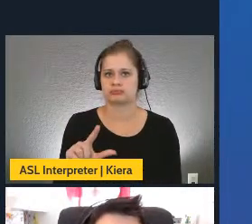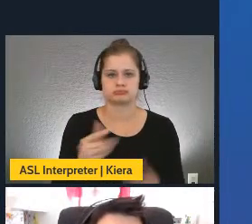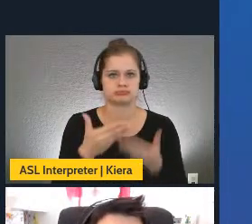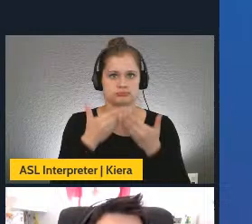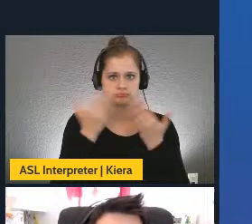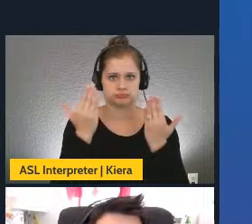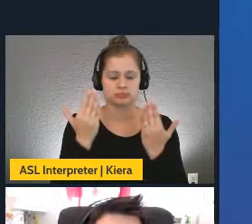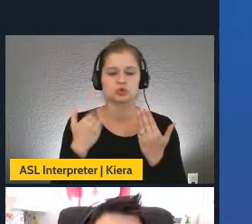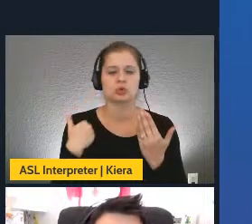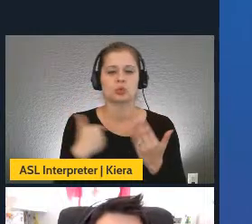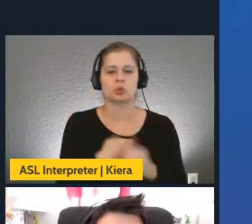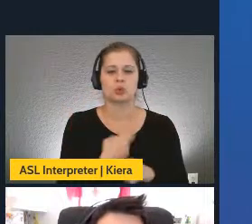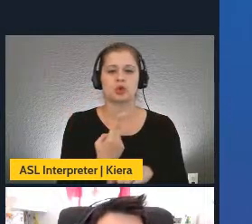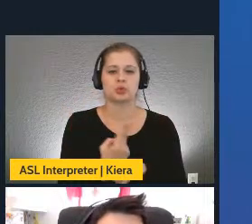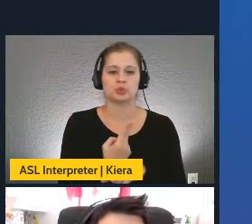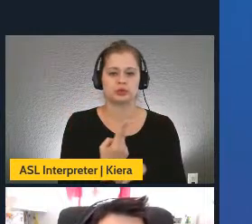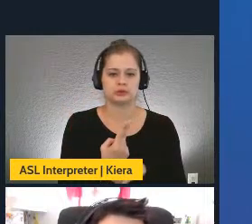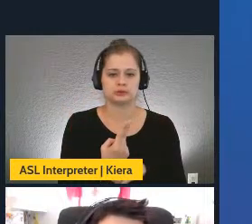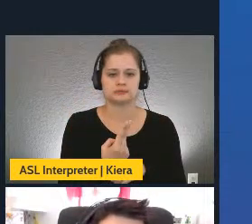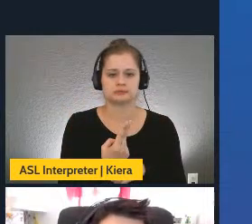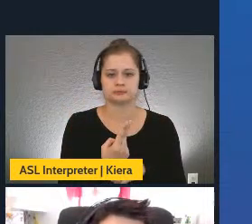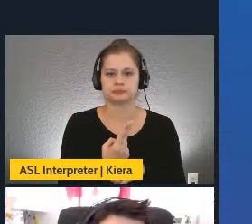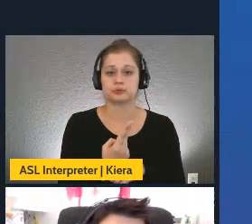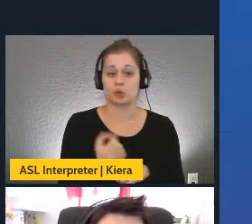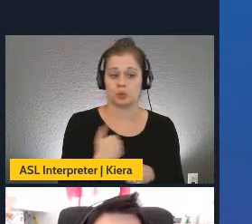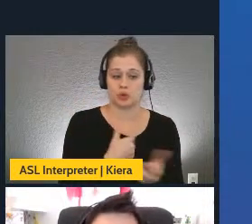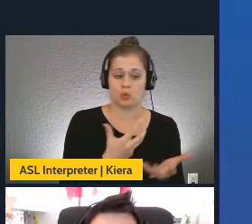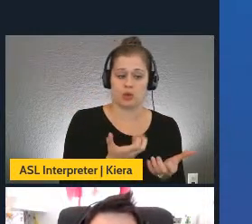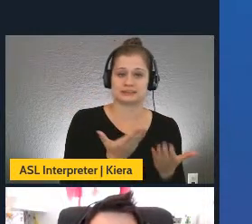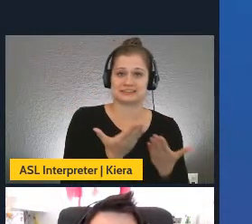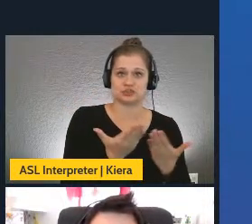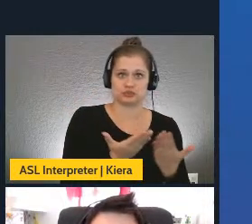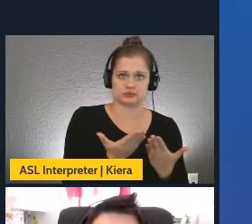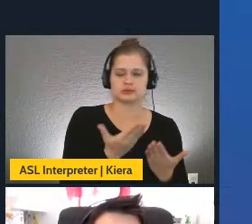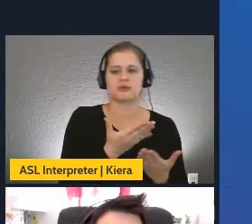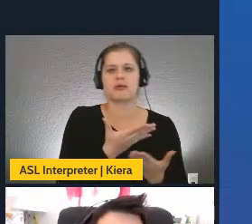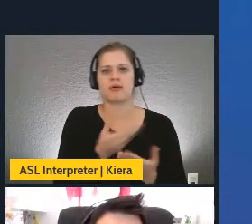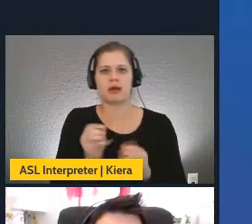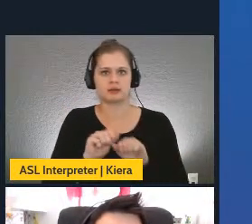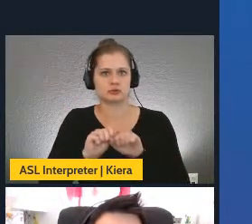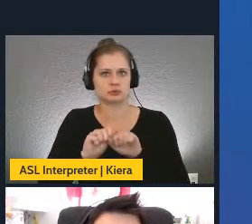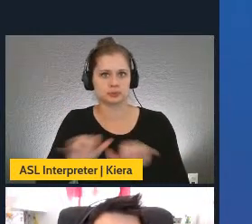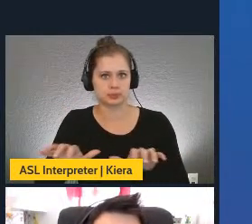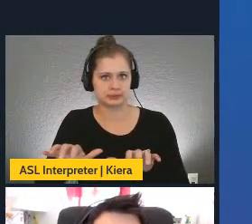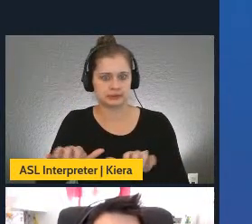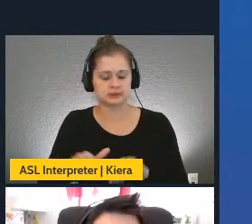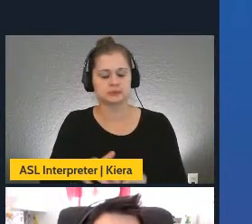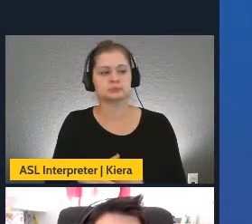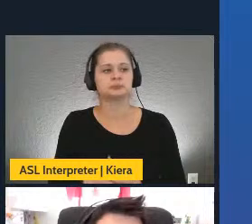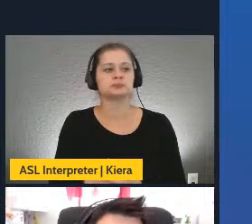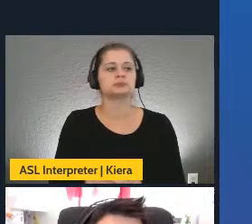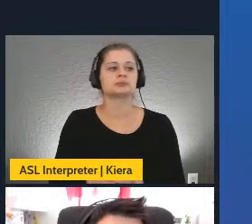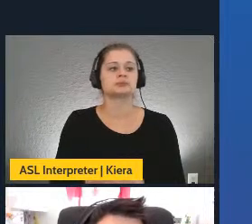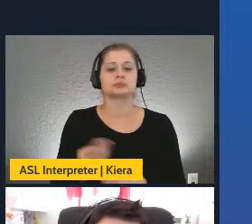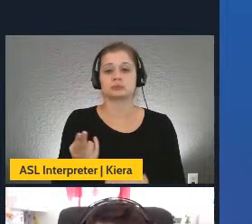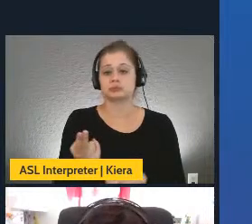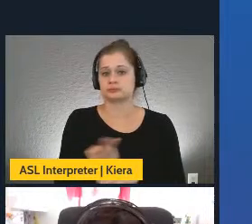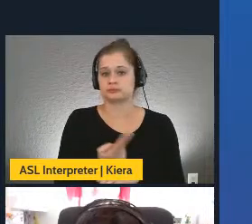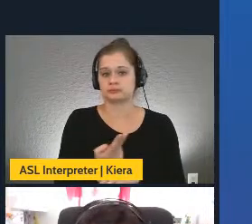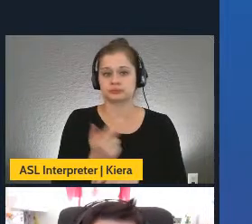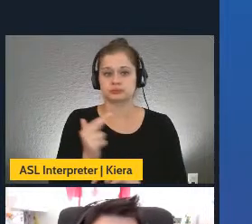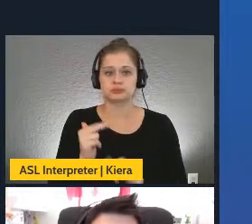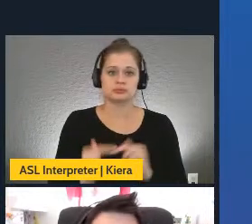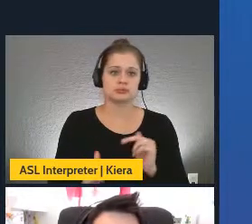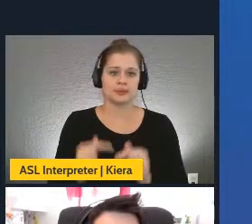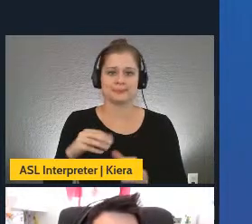using, we want to create a service and the deployment, and we reuse the built-in types that CDKs